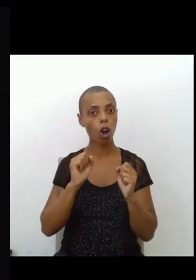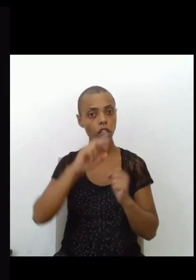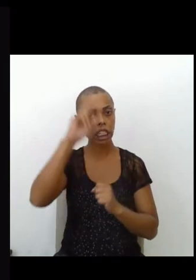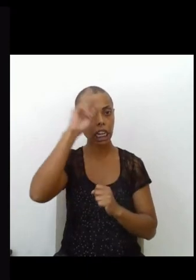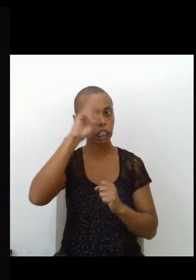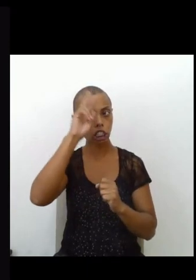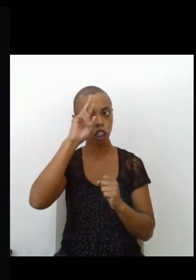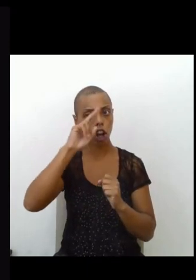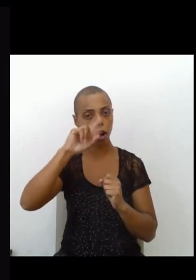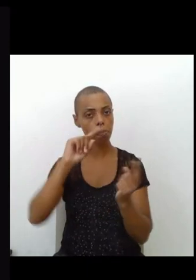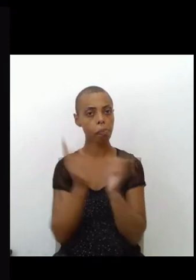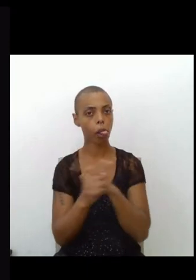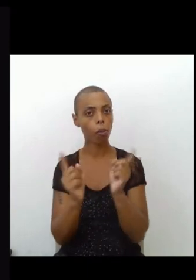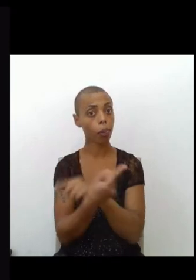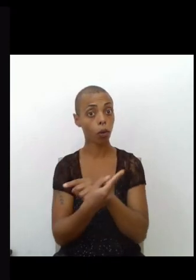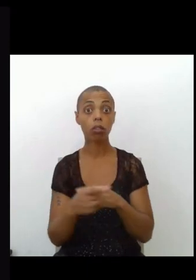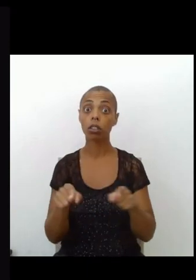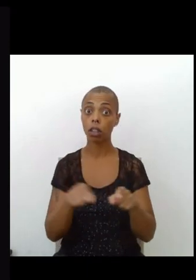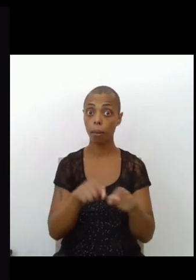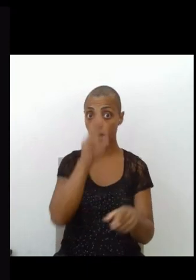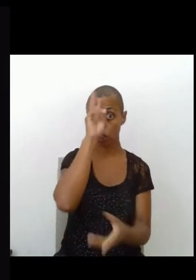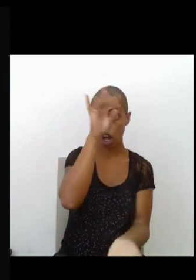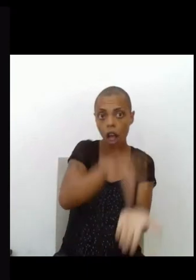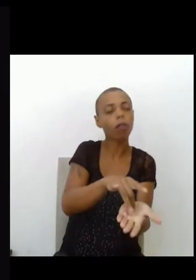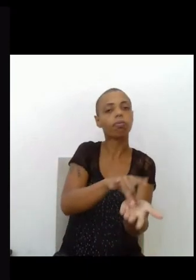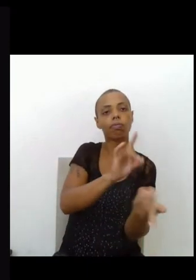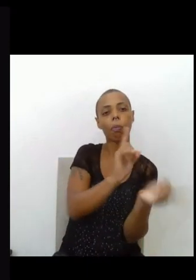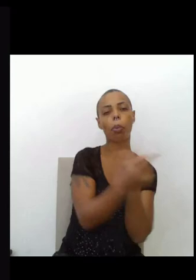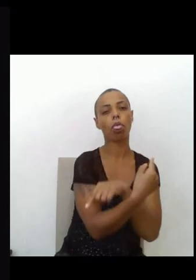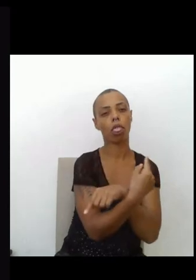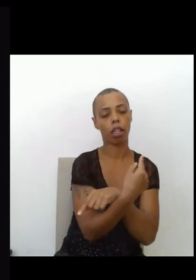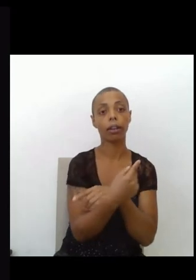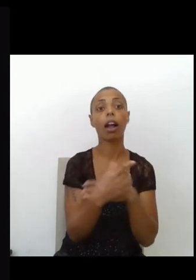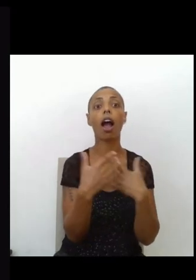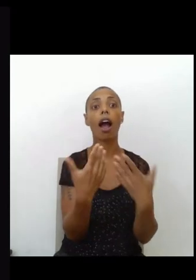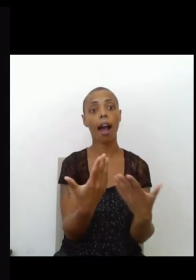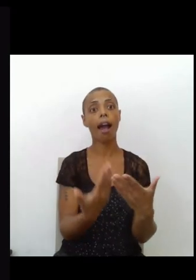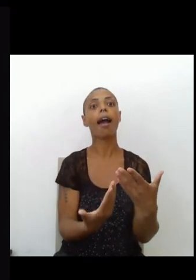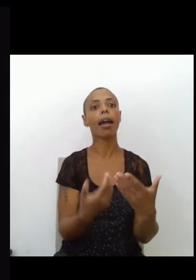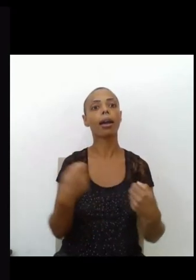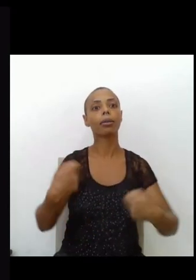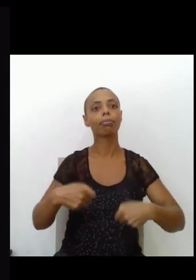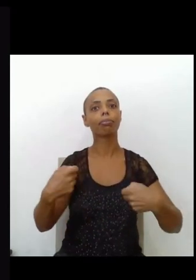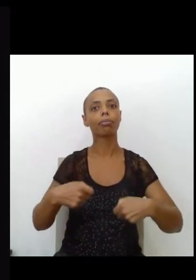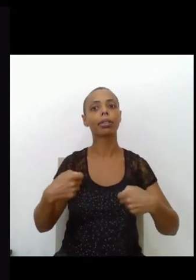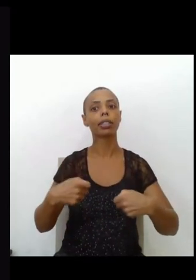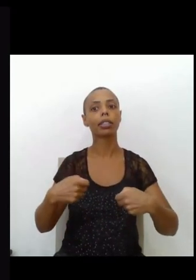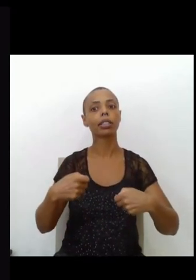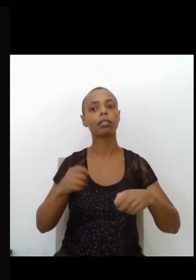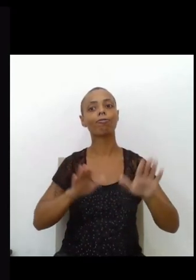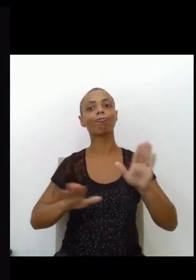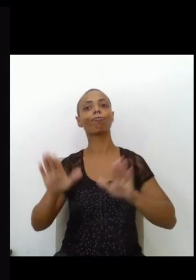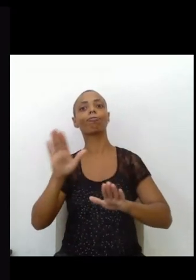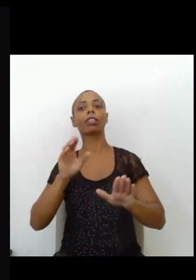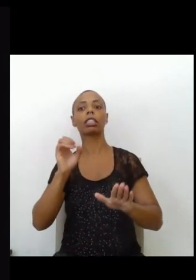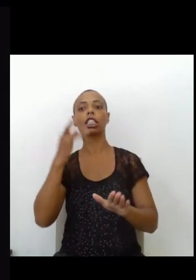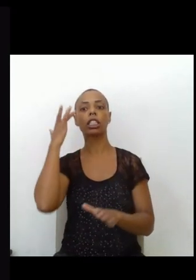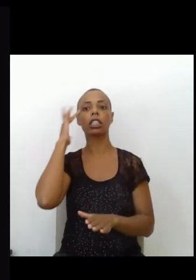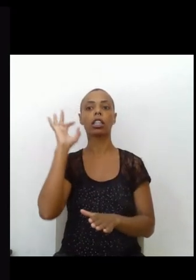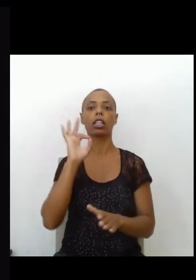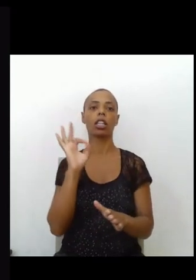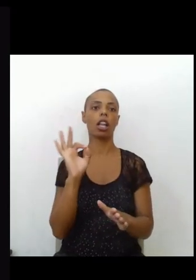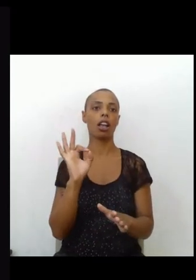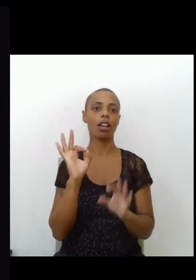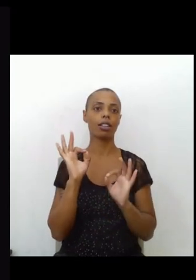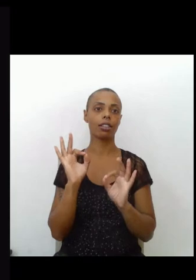thus what is demanded is the resistance to misinterpretations heteronormativity and